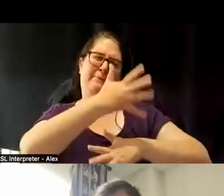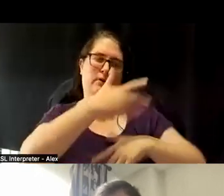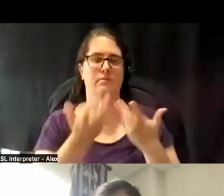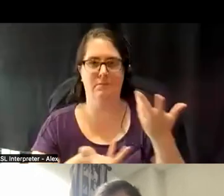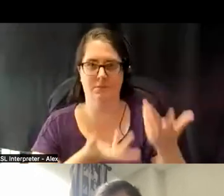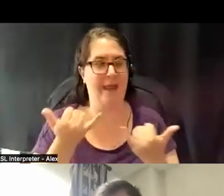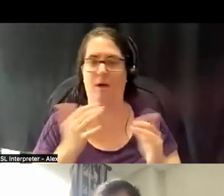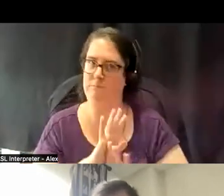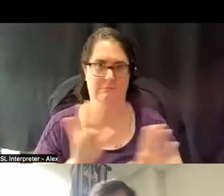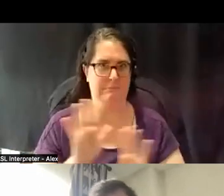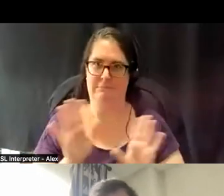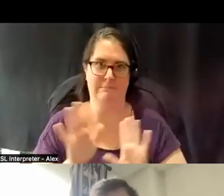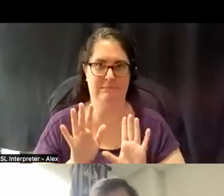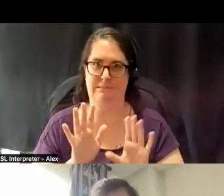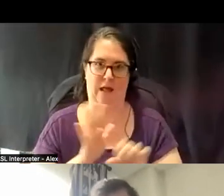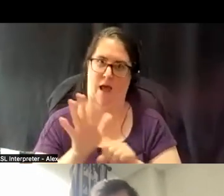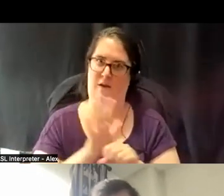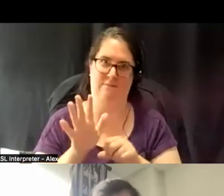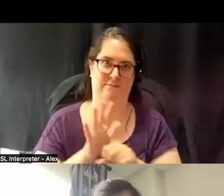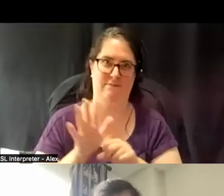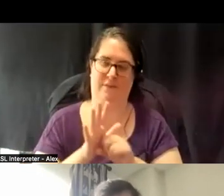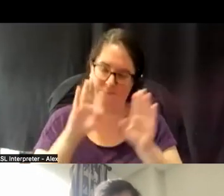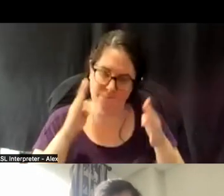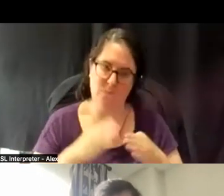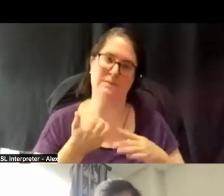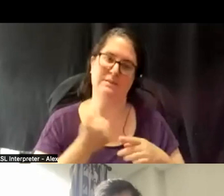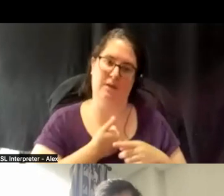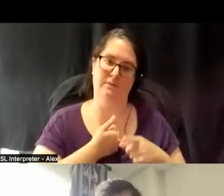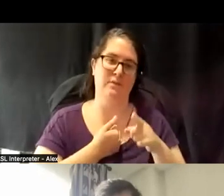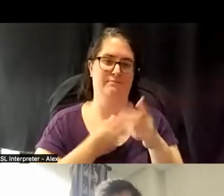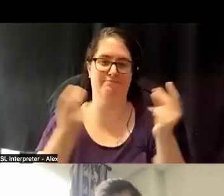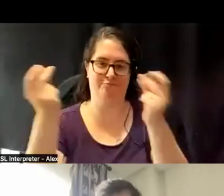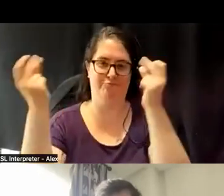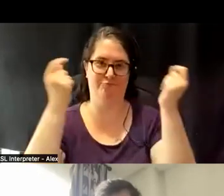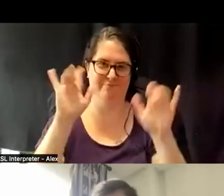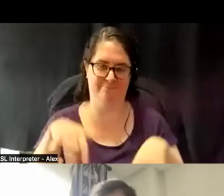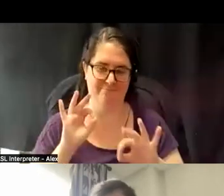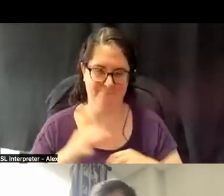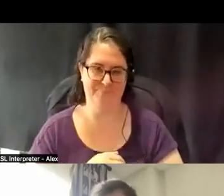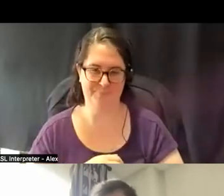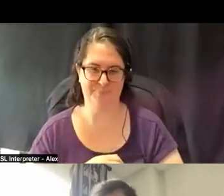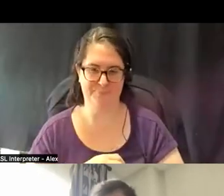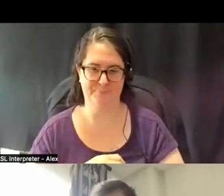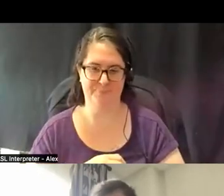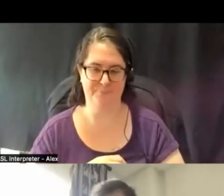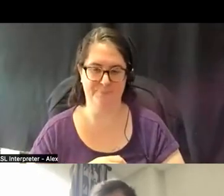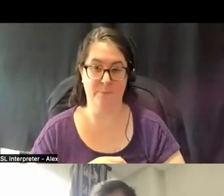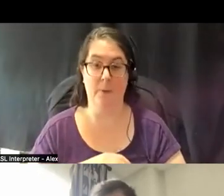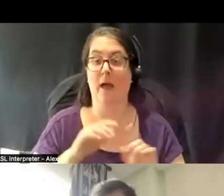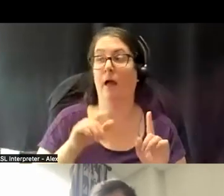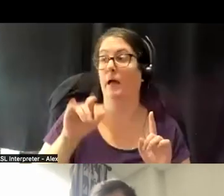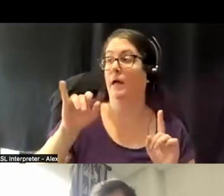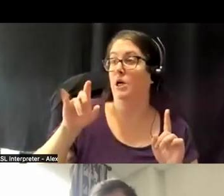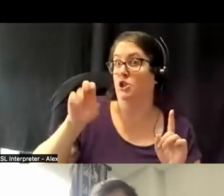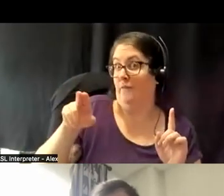that that is not how we want to be living. Yeah, snaps for that. That's real. Thank you, Michelle. Jennifer, Liz, any